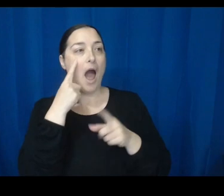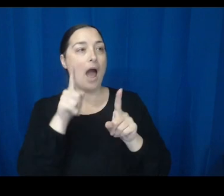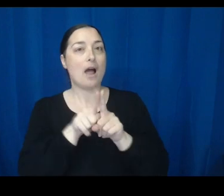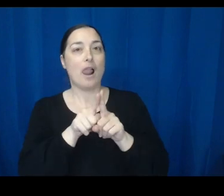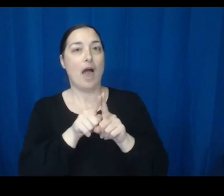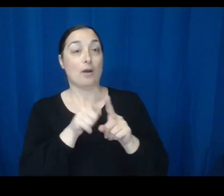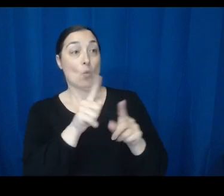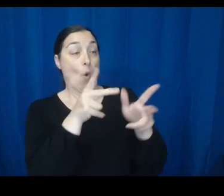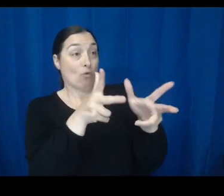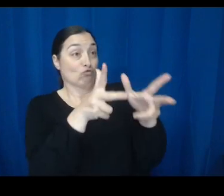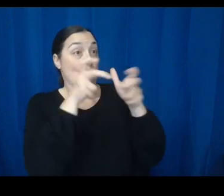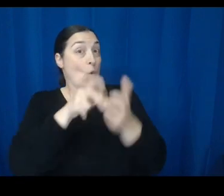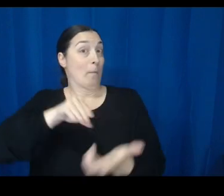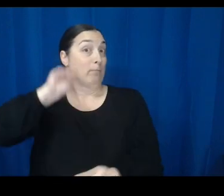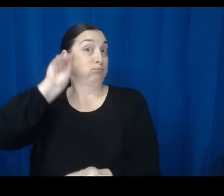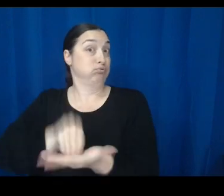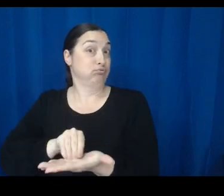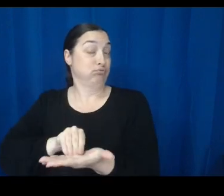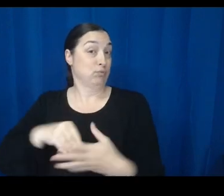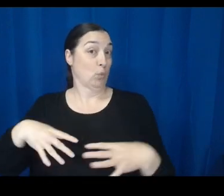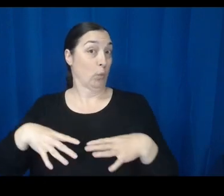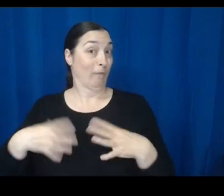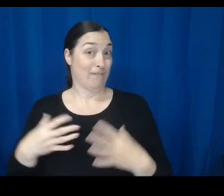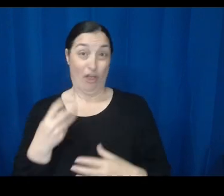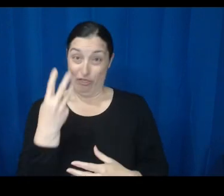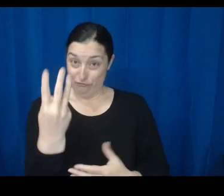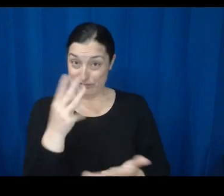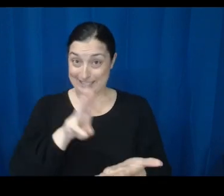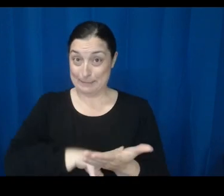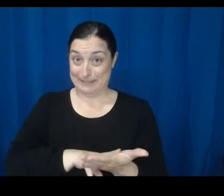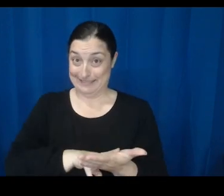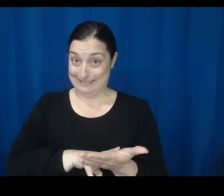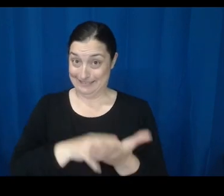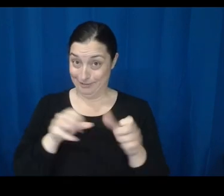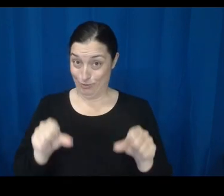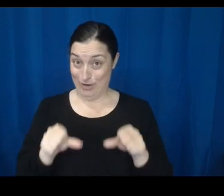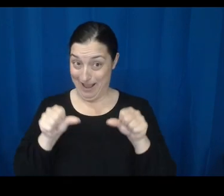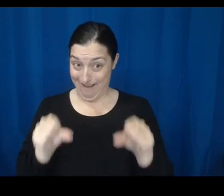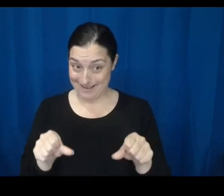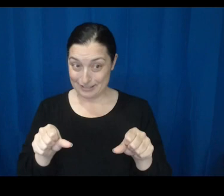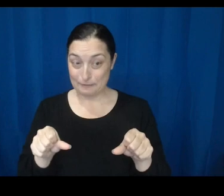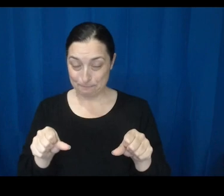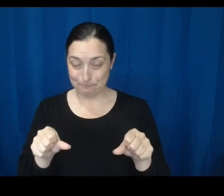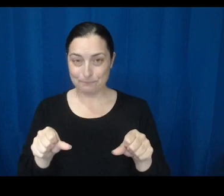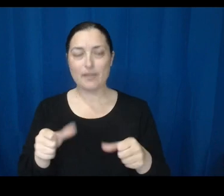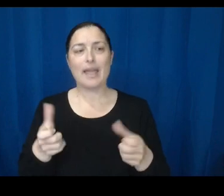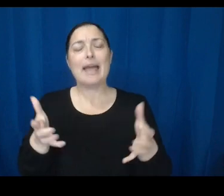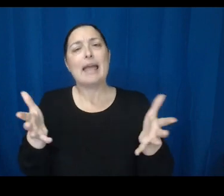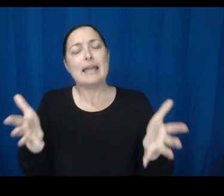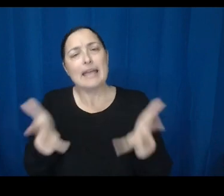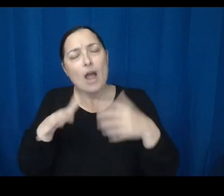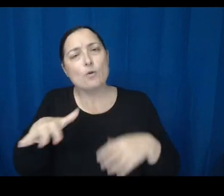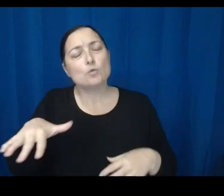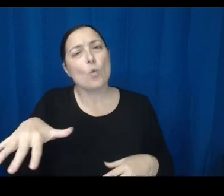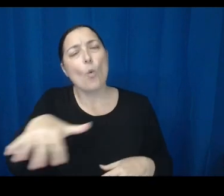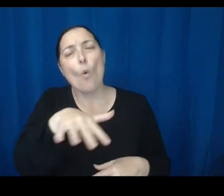And we're going to be doing this drawing for 3 minutes. Okay. And what I'd encourage you to do is to